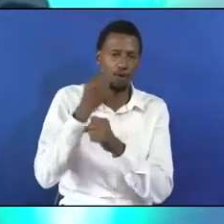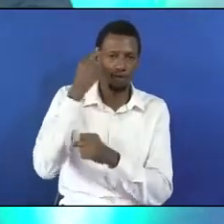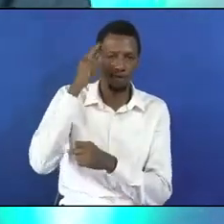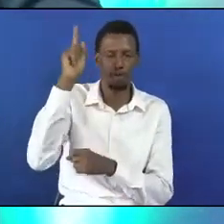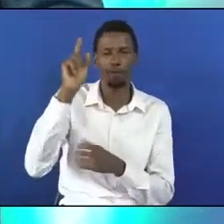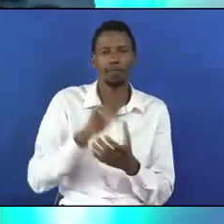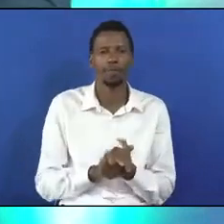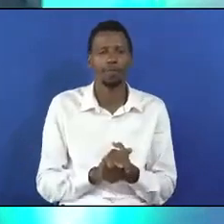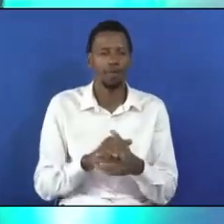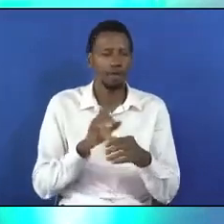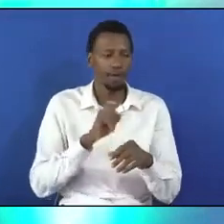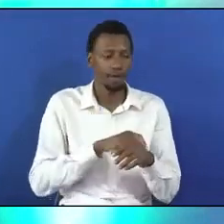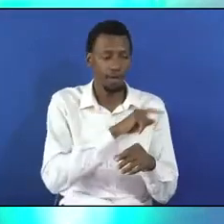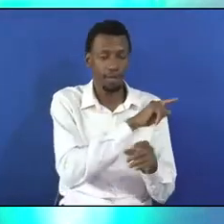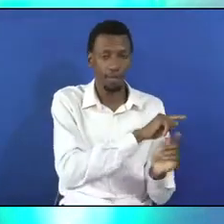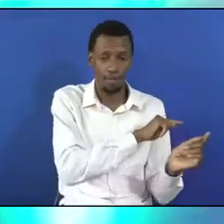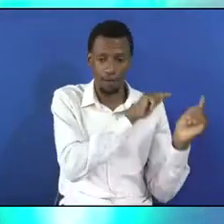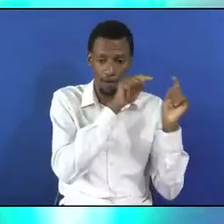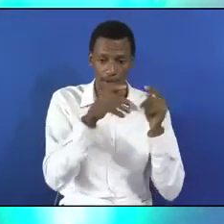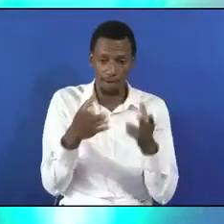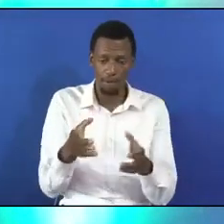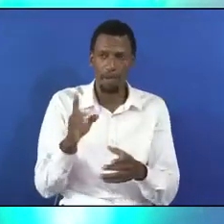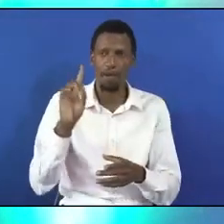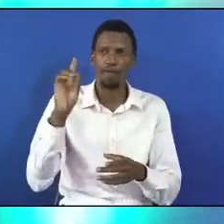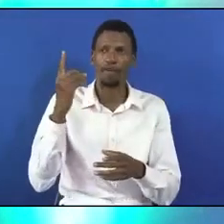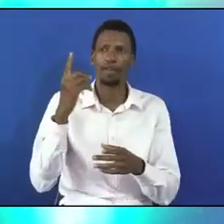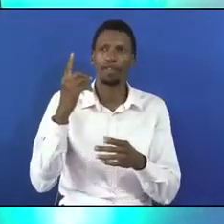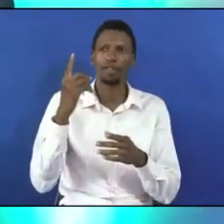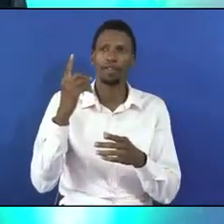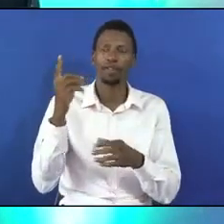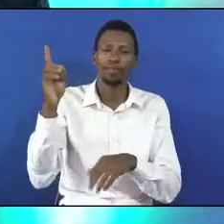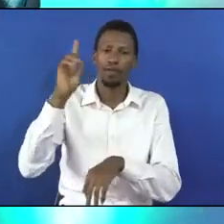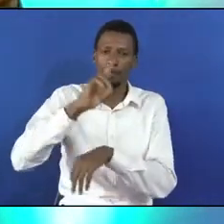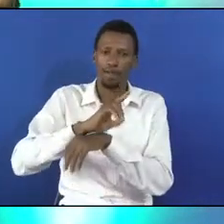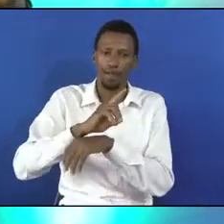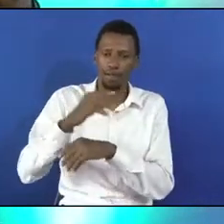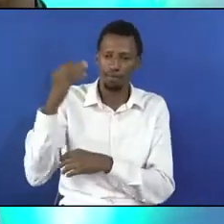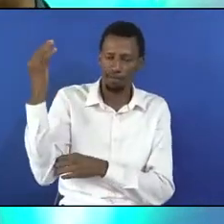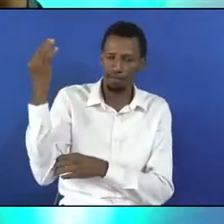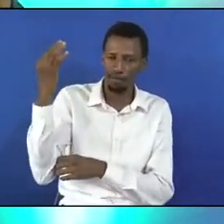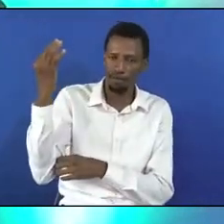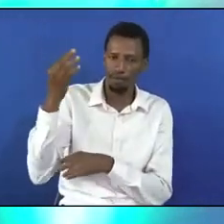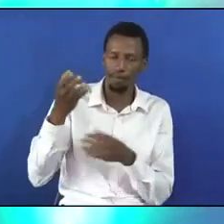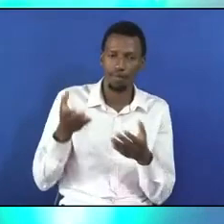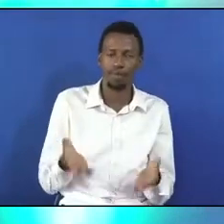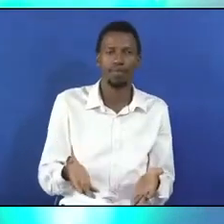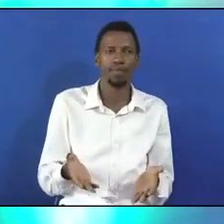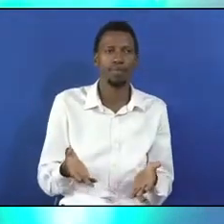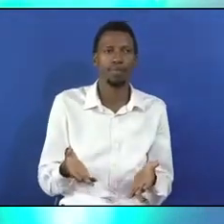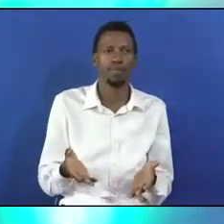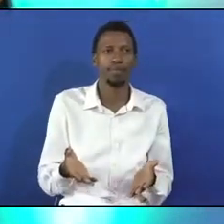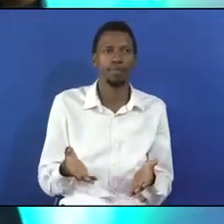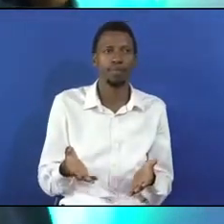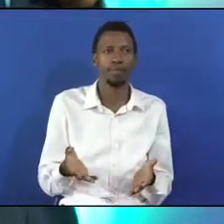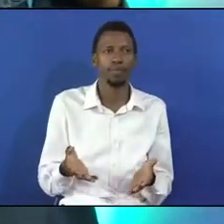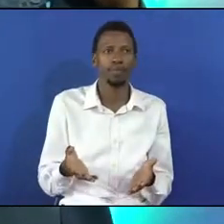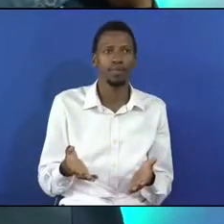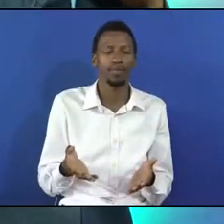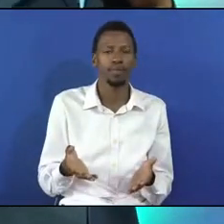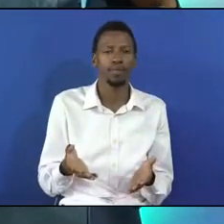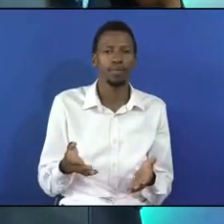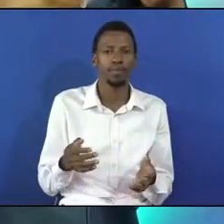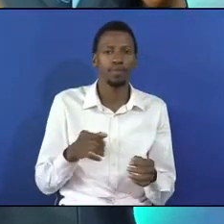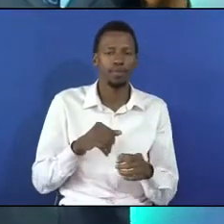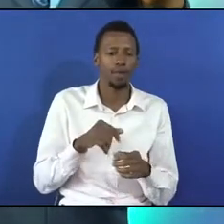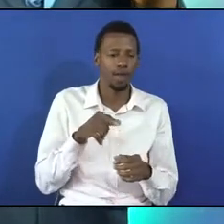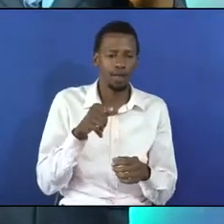When I came here, the first sermon I preached, or the first day I preached here, was Interest